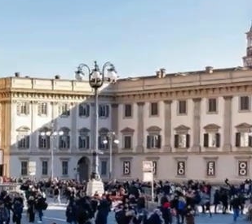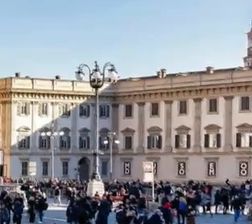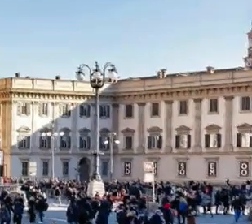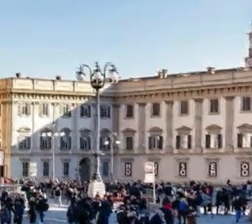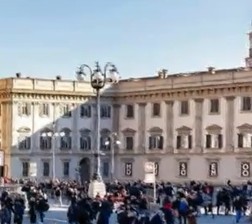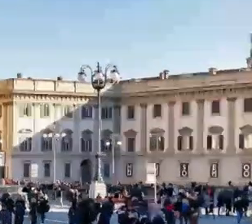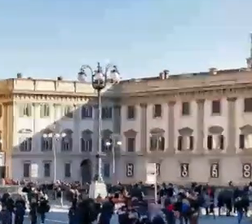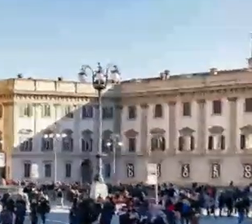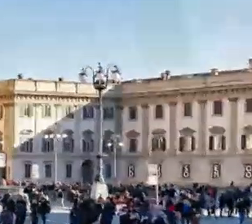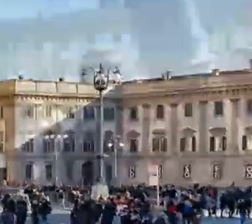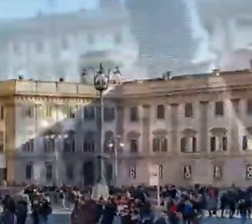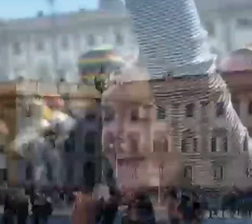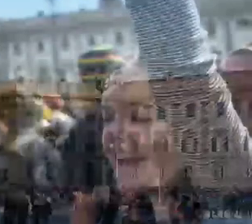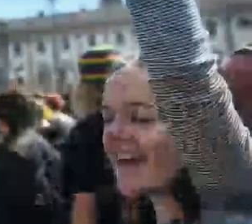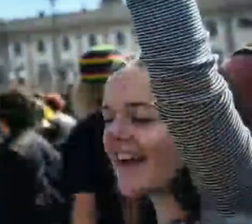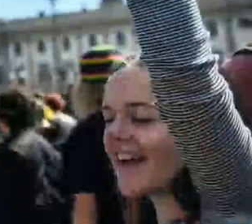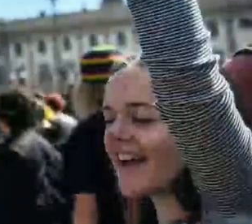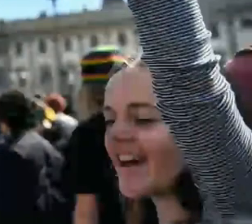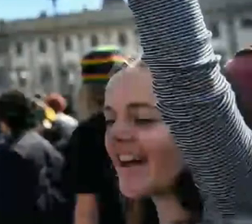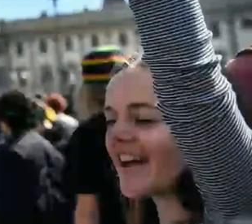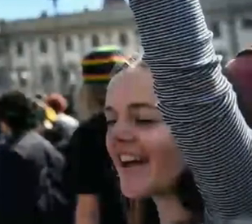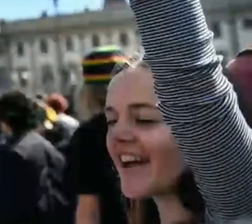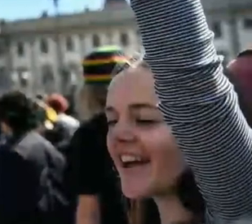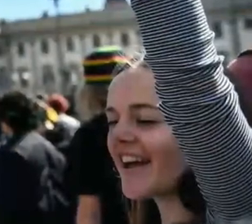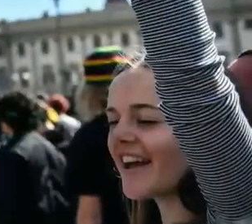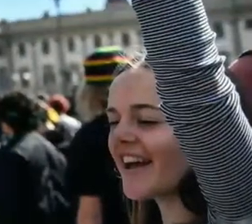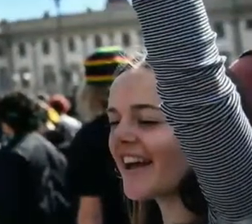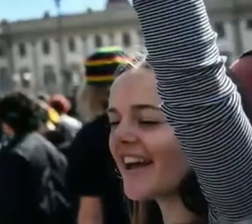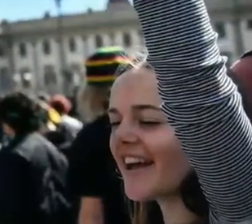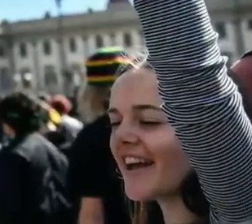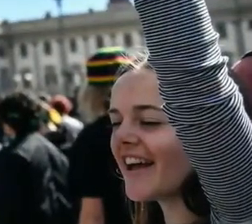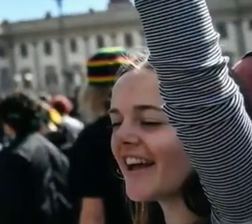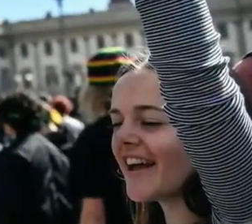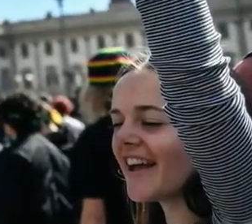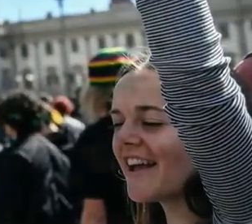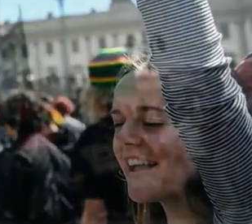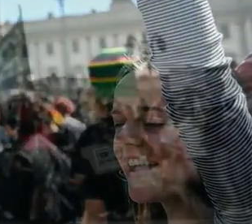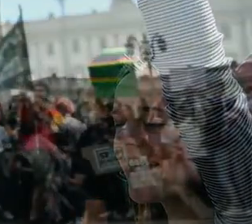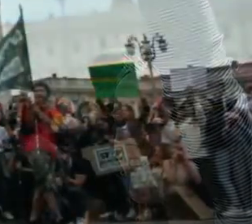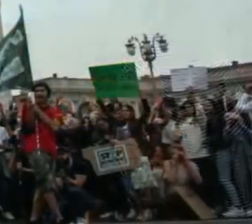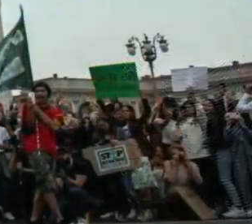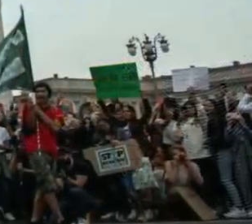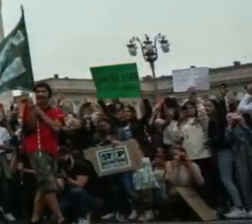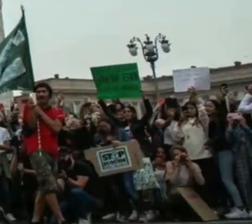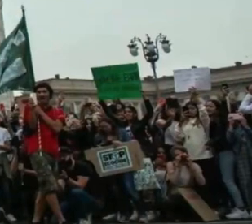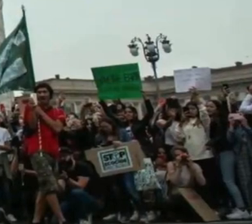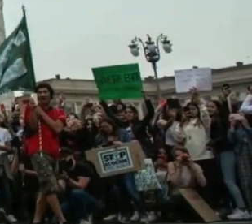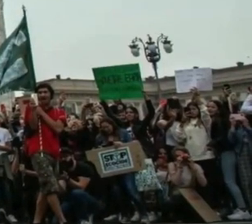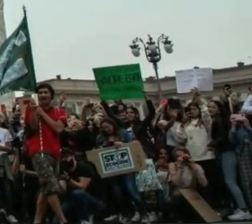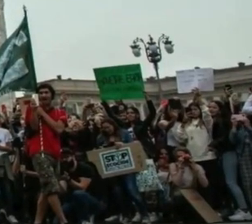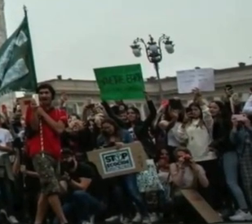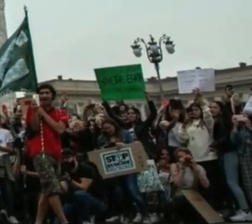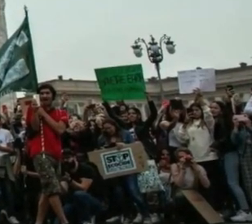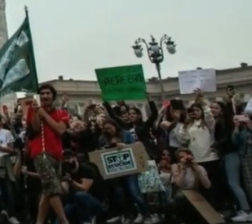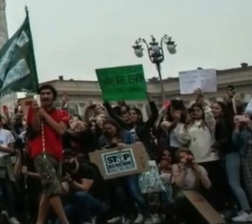go along with mitigation measures. Now, becoming a resilient hub gives us the opportunity to learn